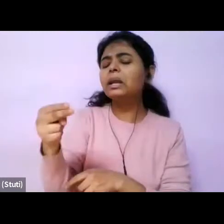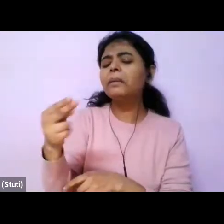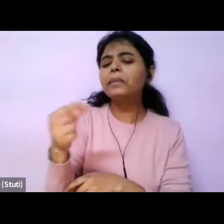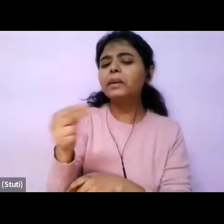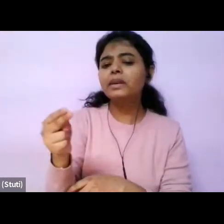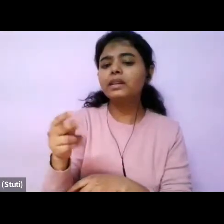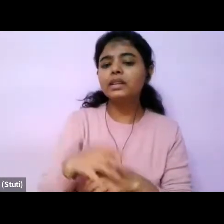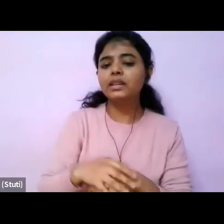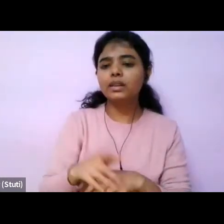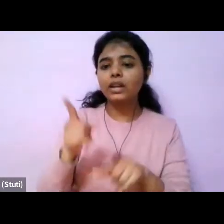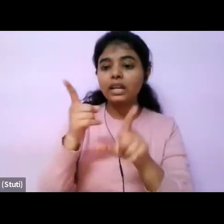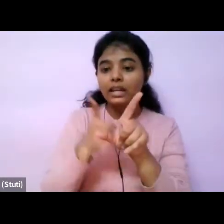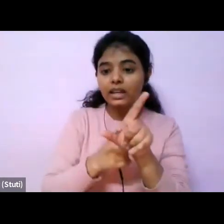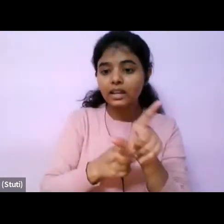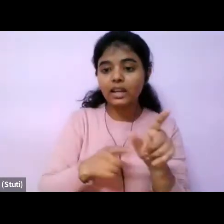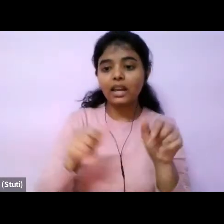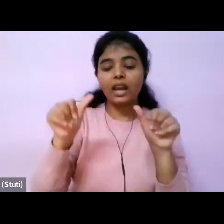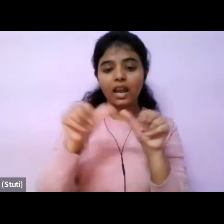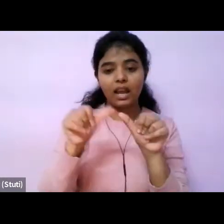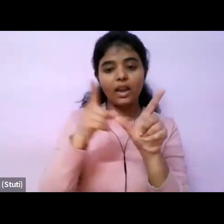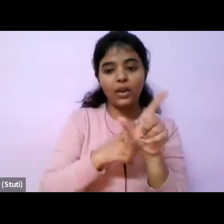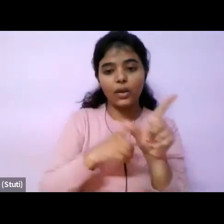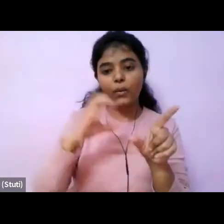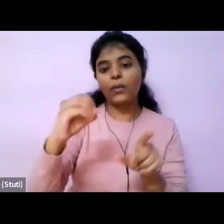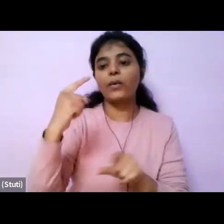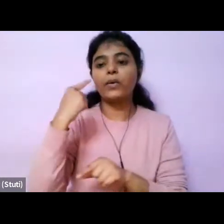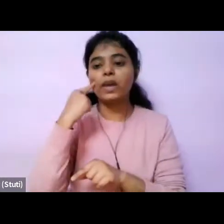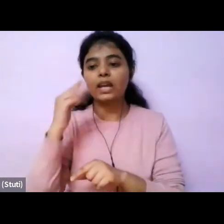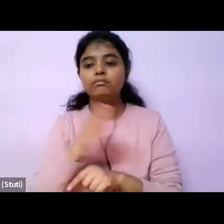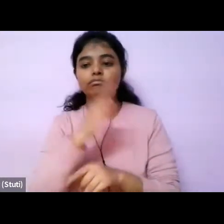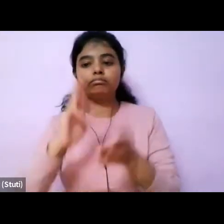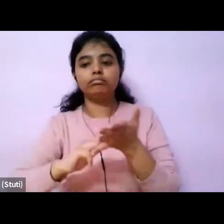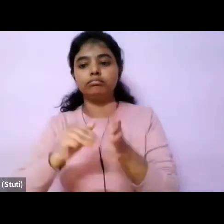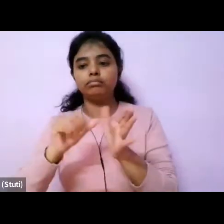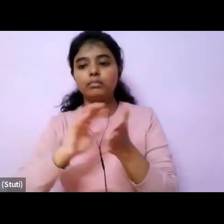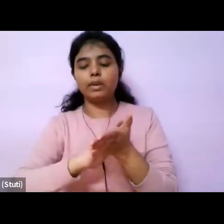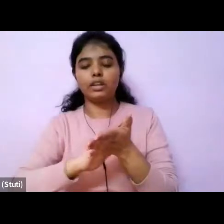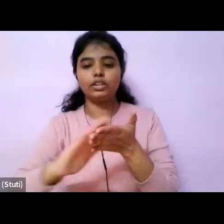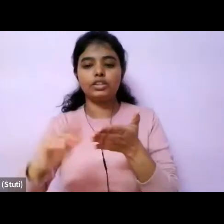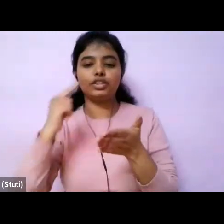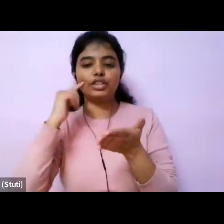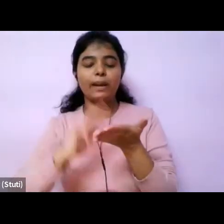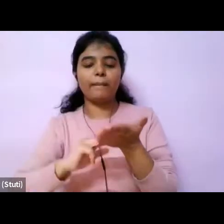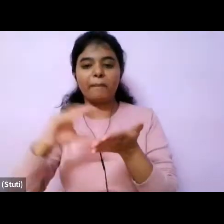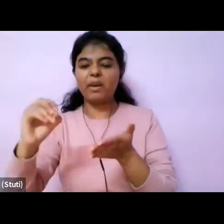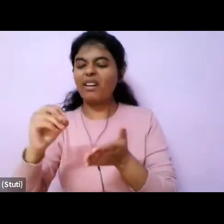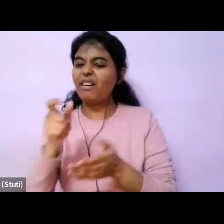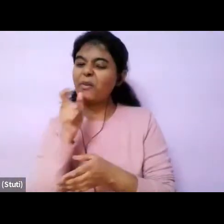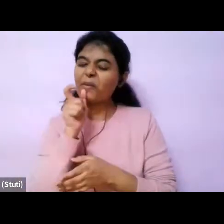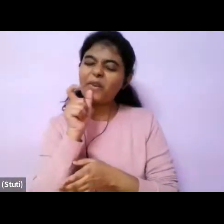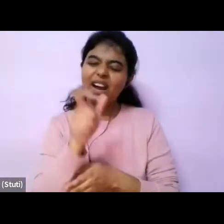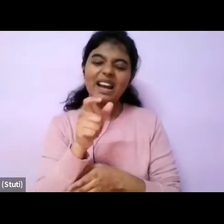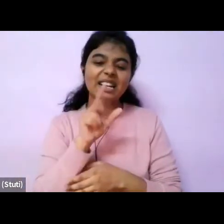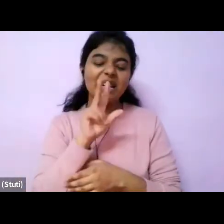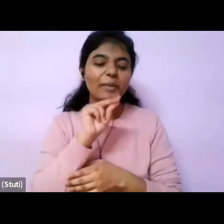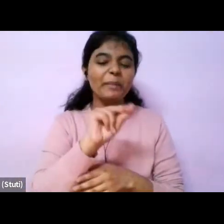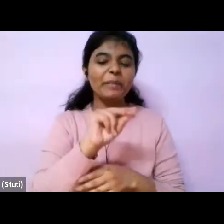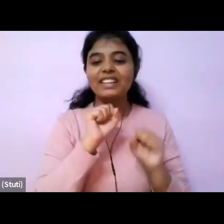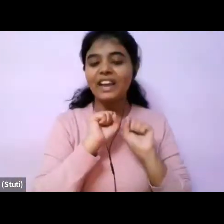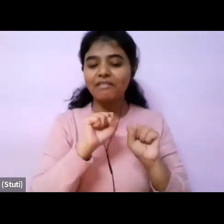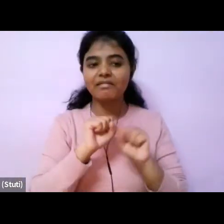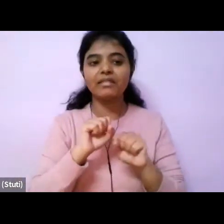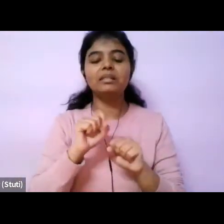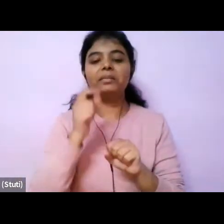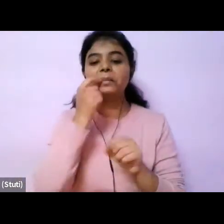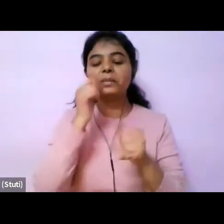Yeah, my name is Yayoi Mashimo. Mashimo, yes. So it's hard to pronounce. Go ahead. Yayo. Yes. And I